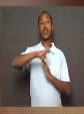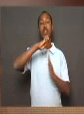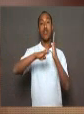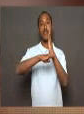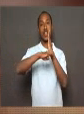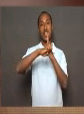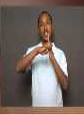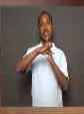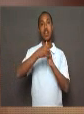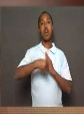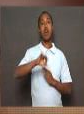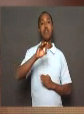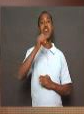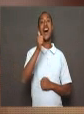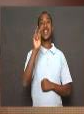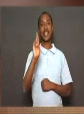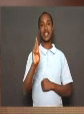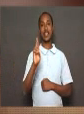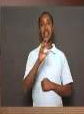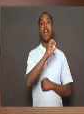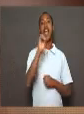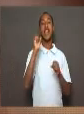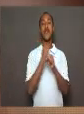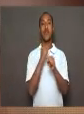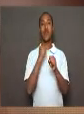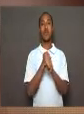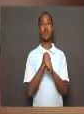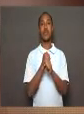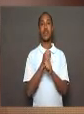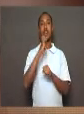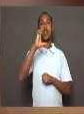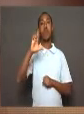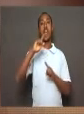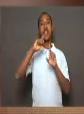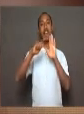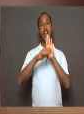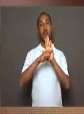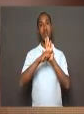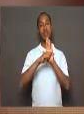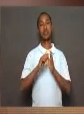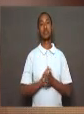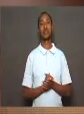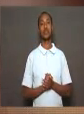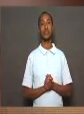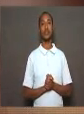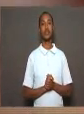electron configuration of argon and form a chloride ion.